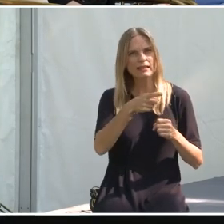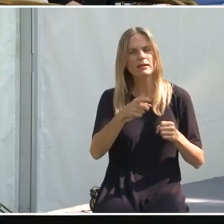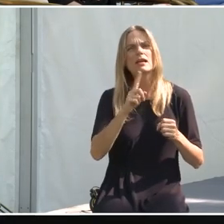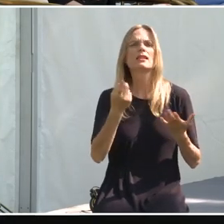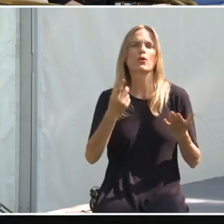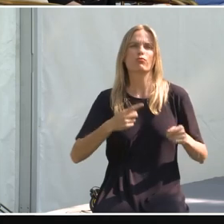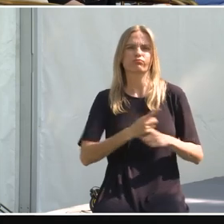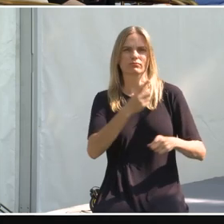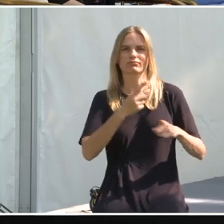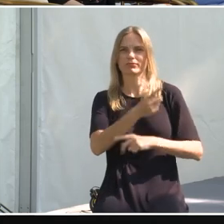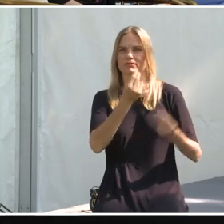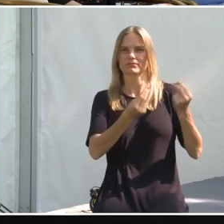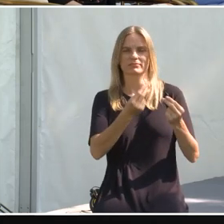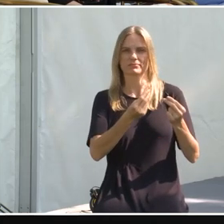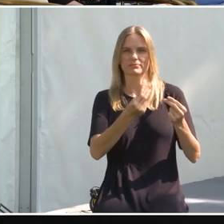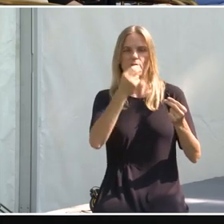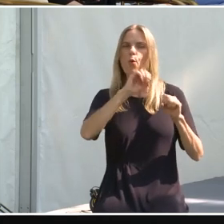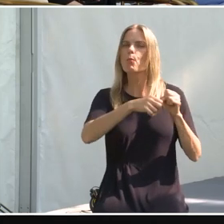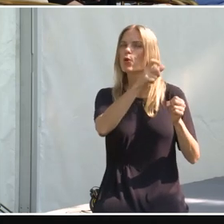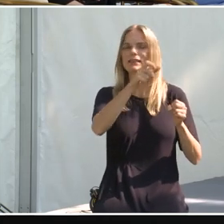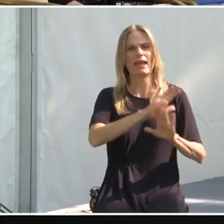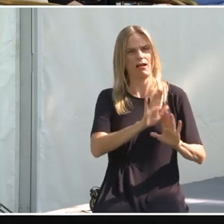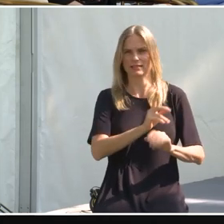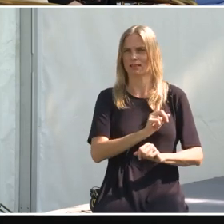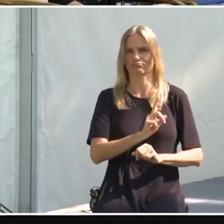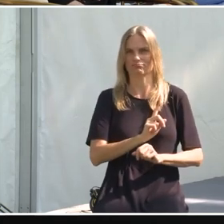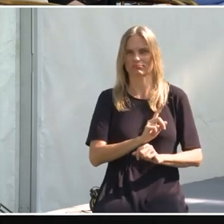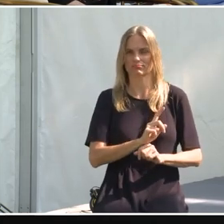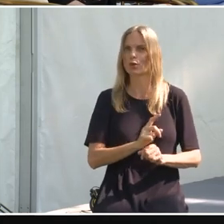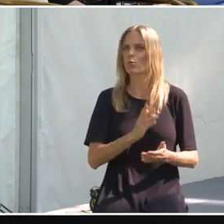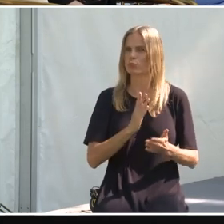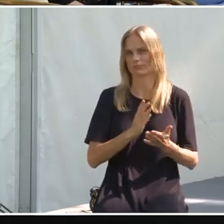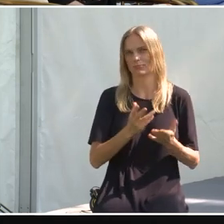with teenagers. Seriously,